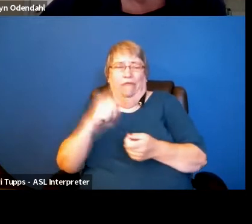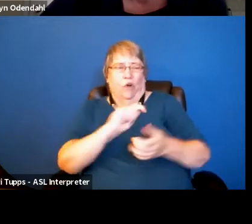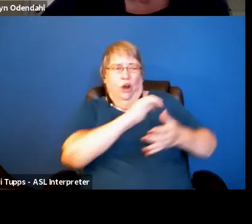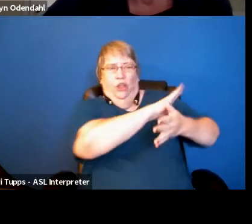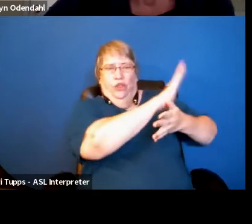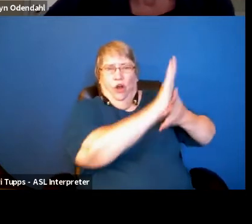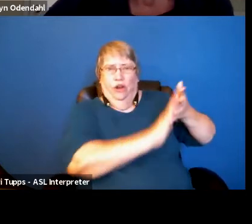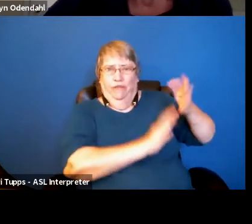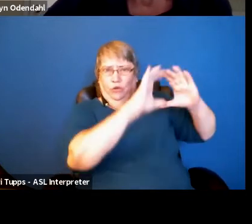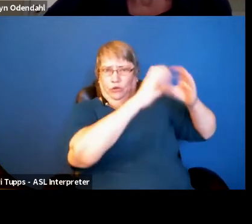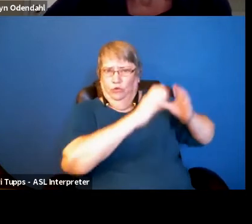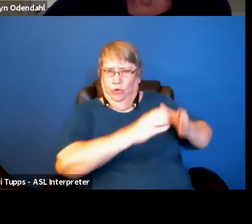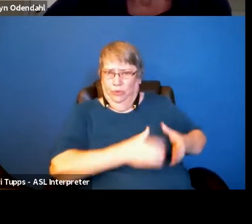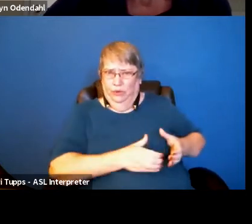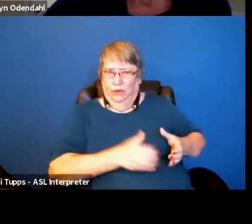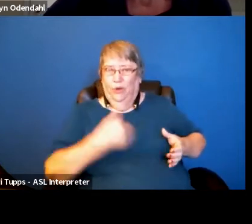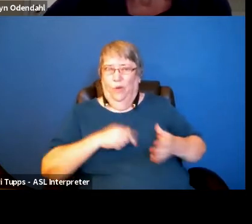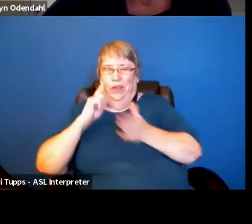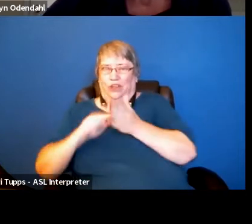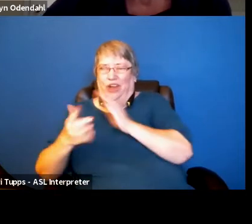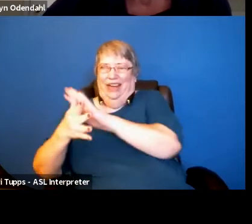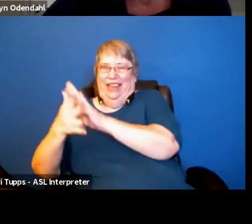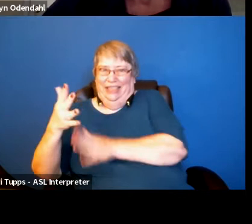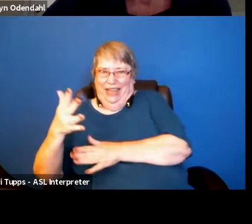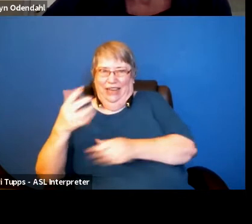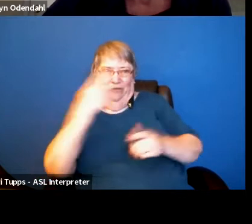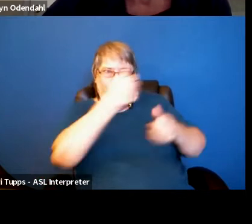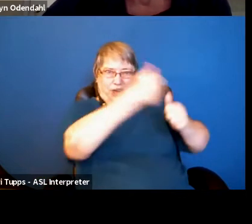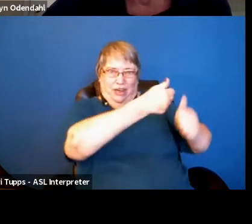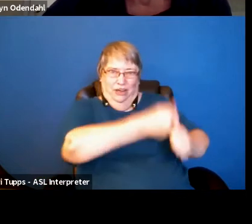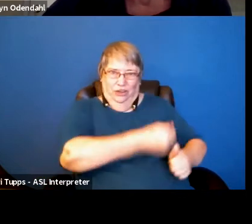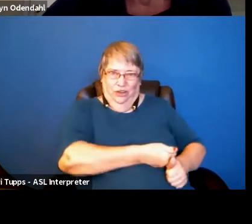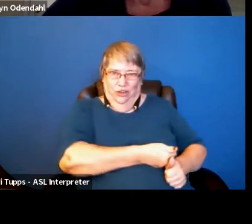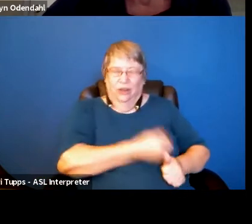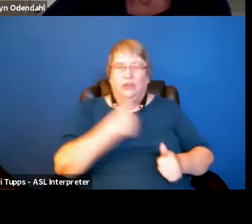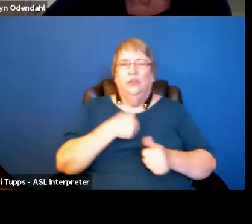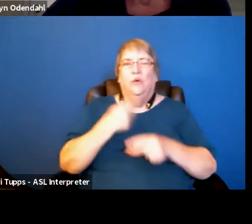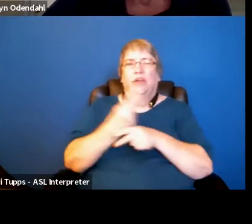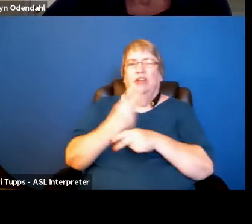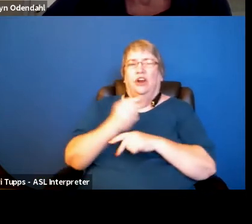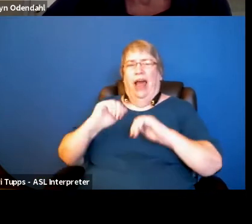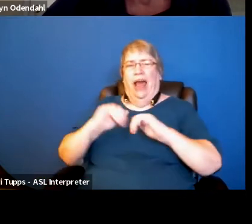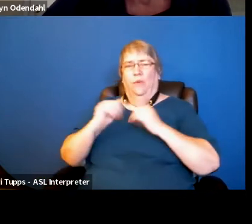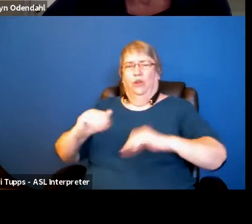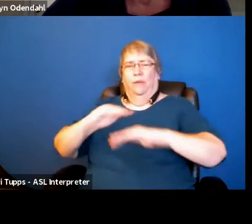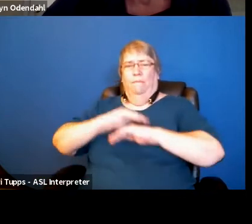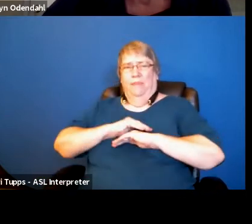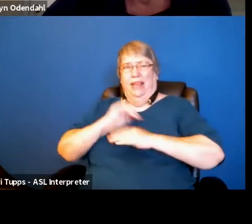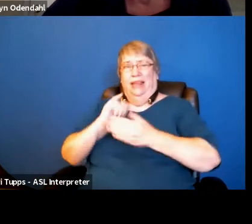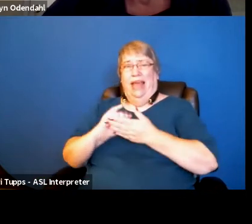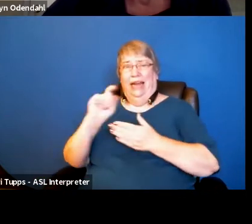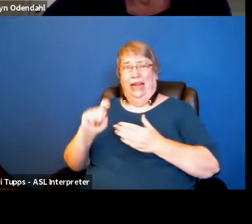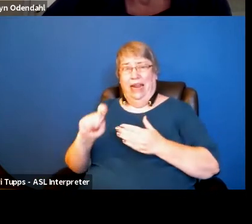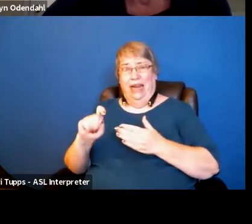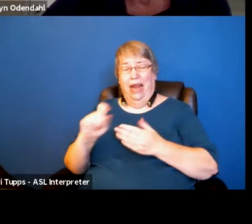populations, we looked at ideas for meeting the need and reducing the disparity. So